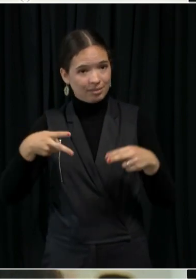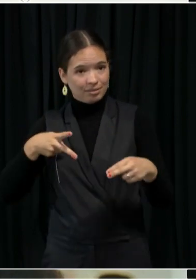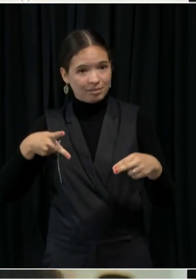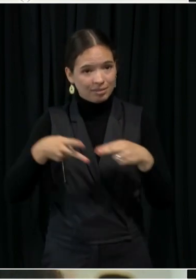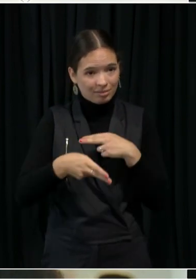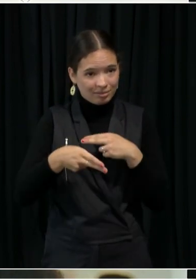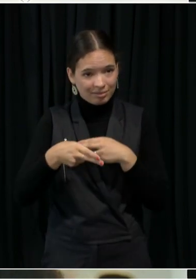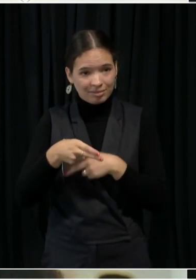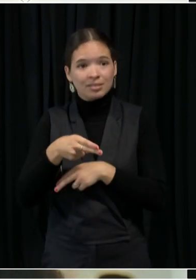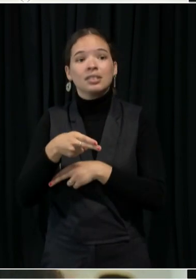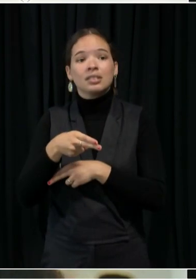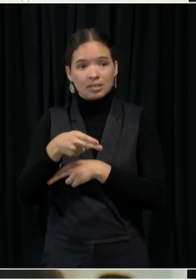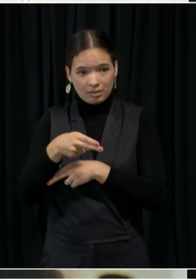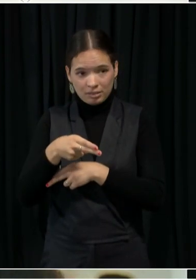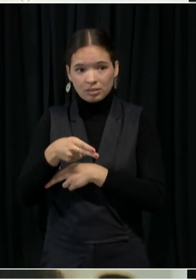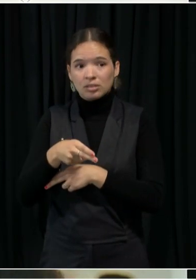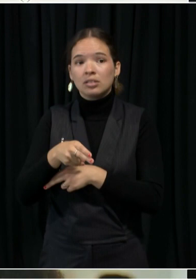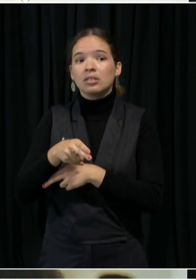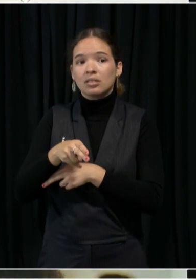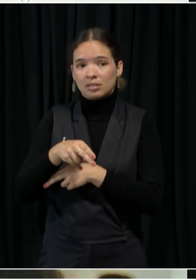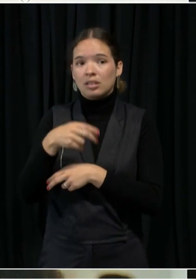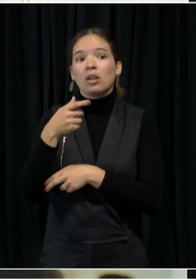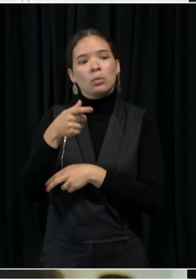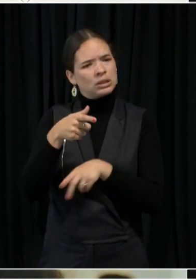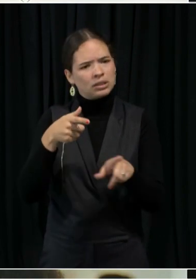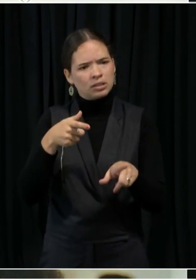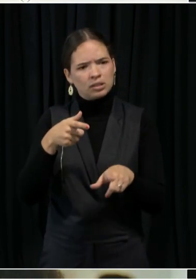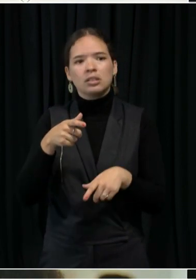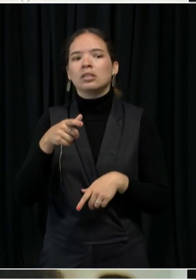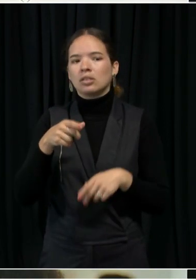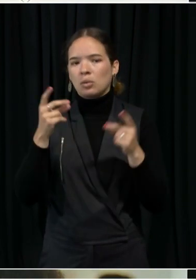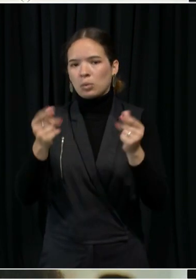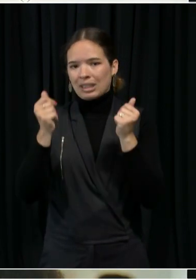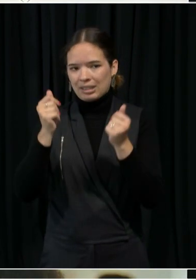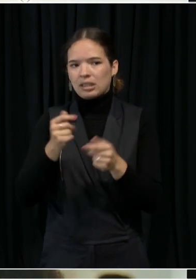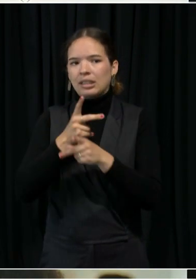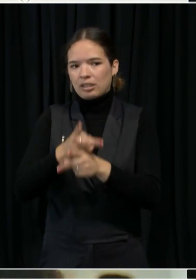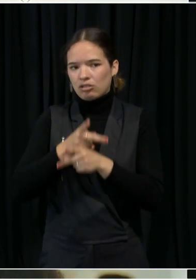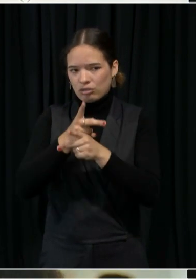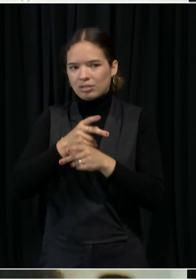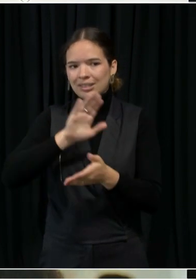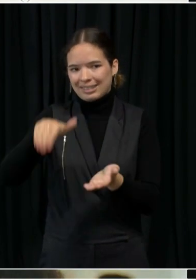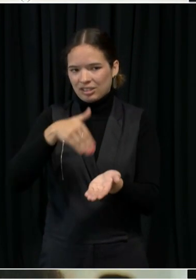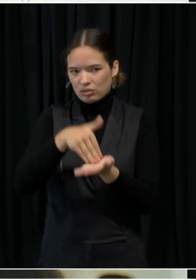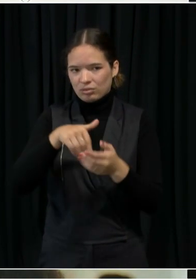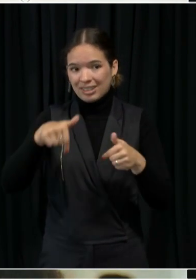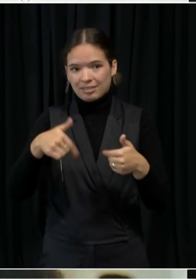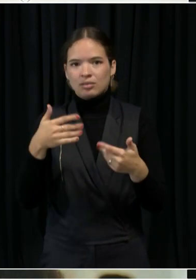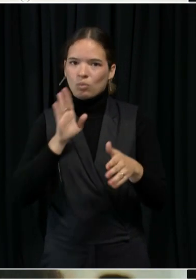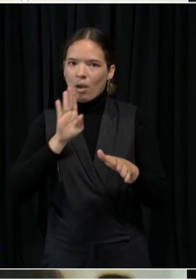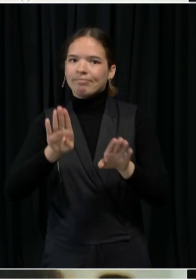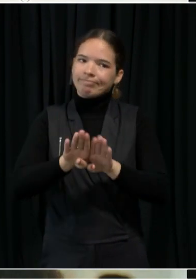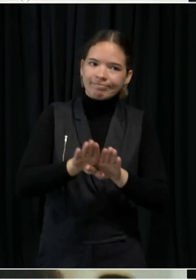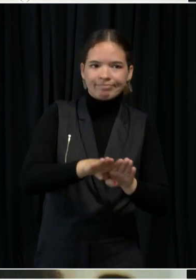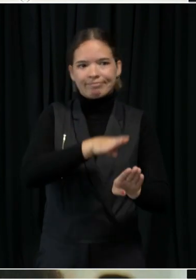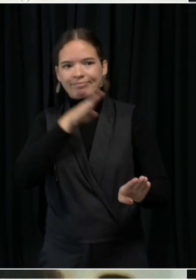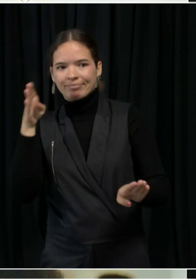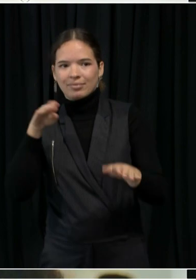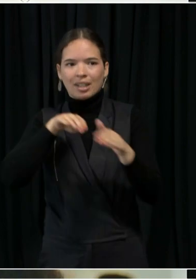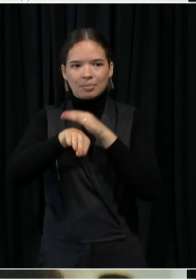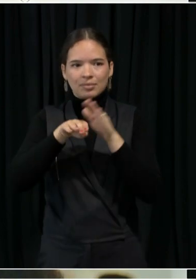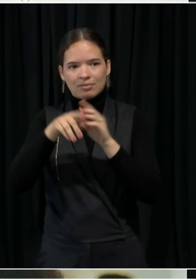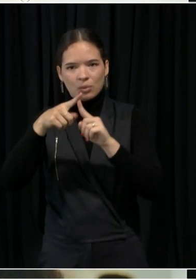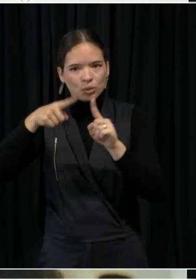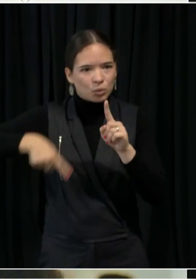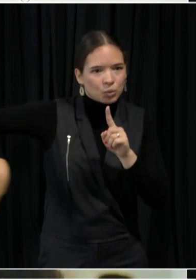GW Health Urgent Care Center that we are making available to us now. What a great opportunity